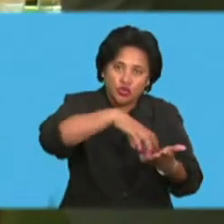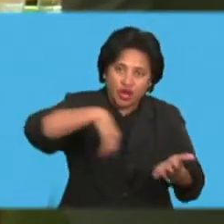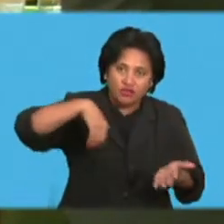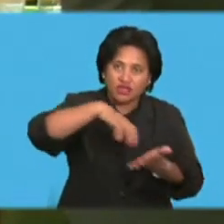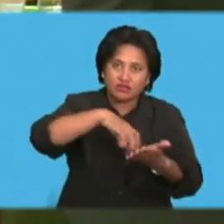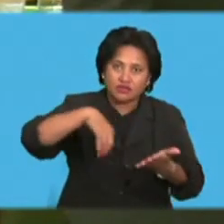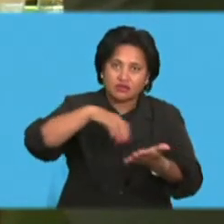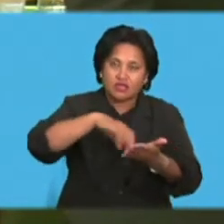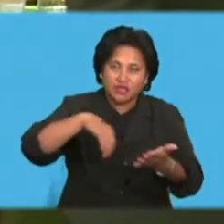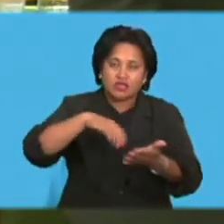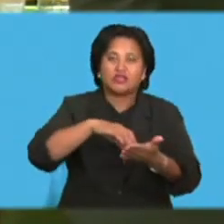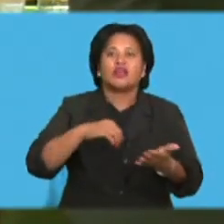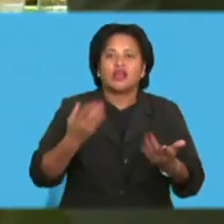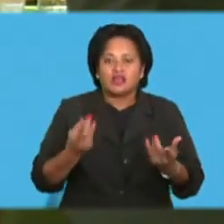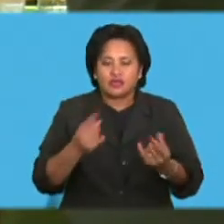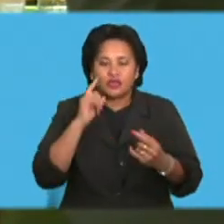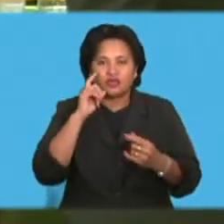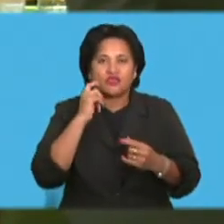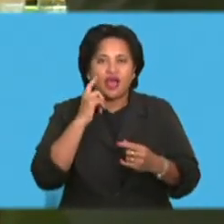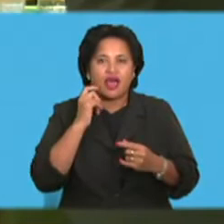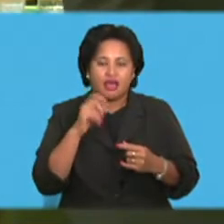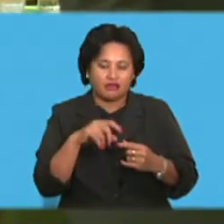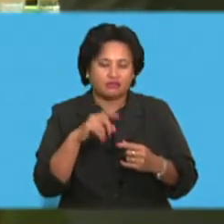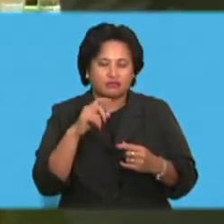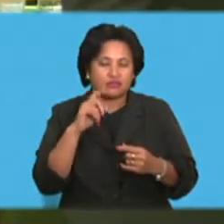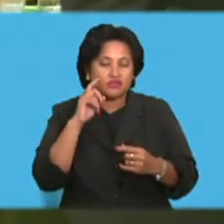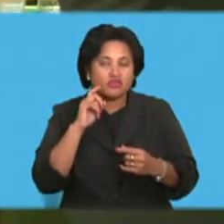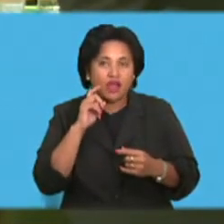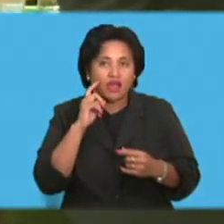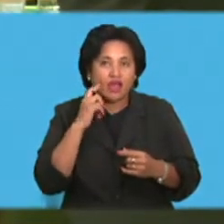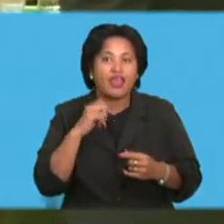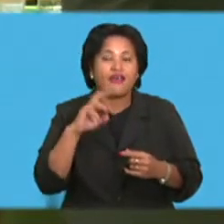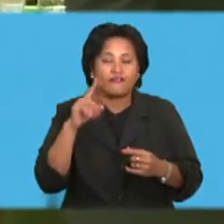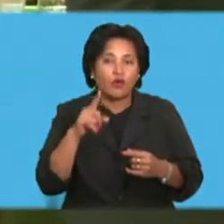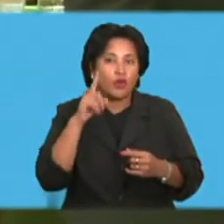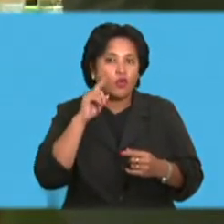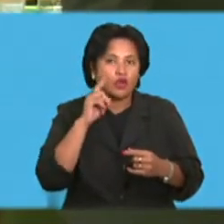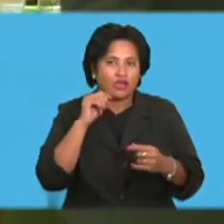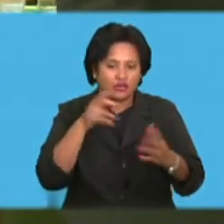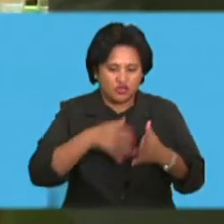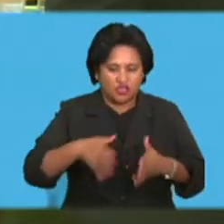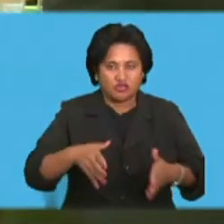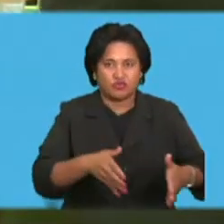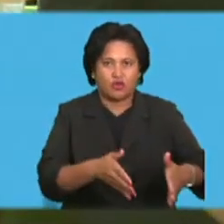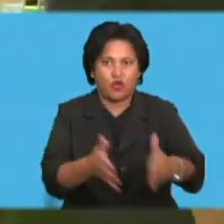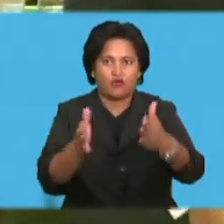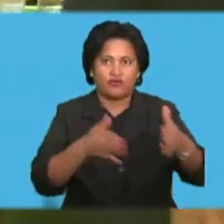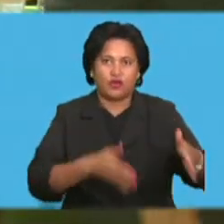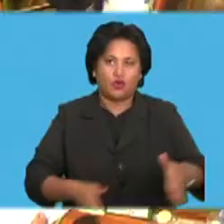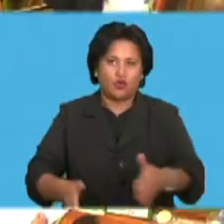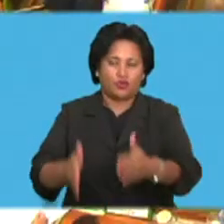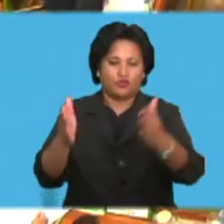increase the frequency of water flow in these three rivers, which are the three major problematic rivers. Thank you.